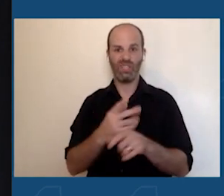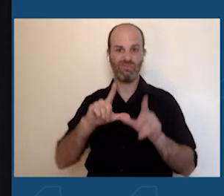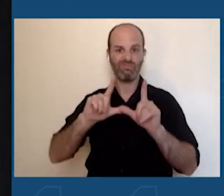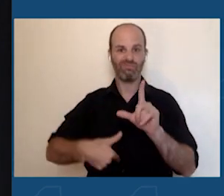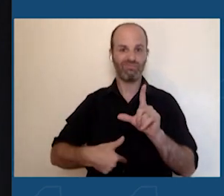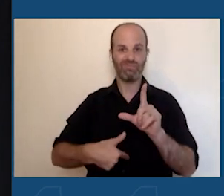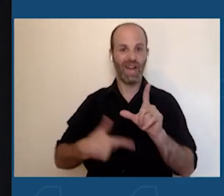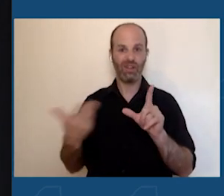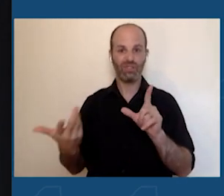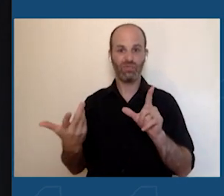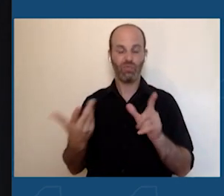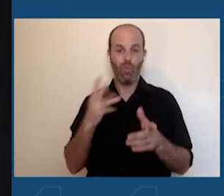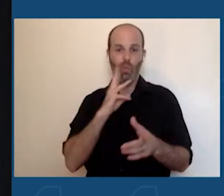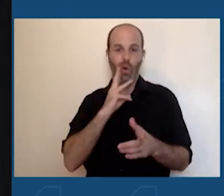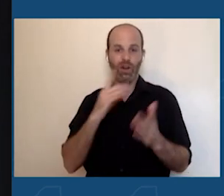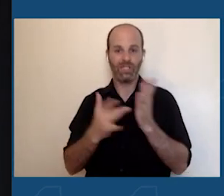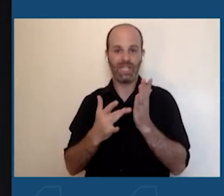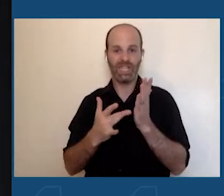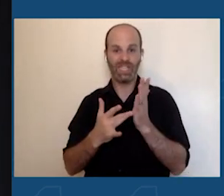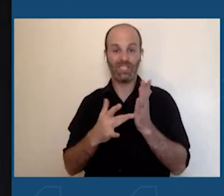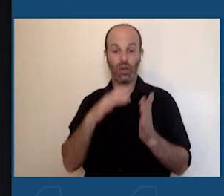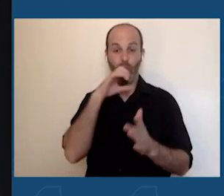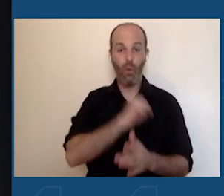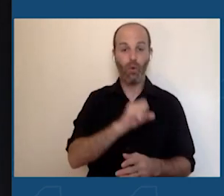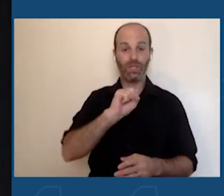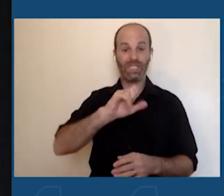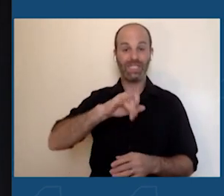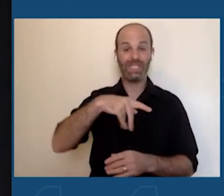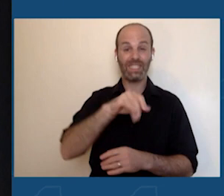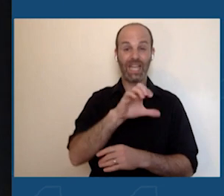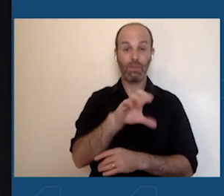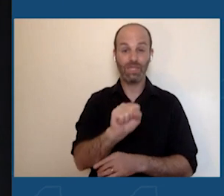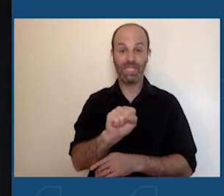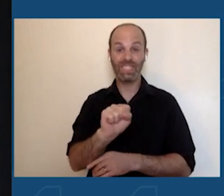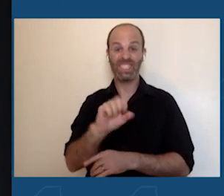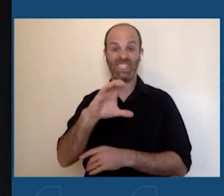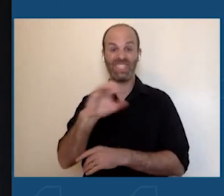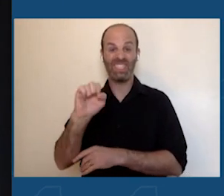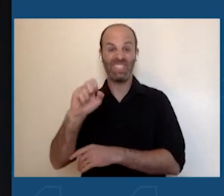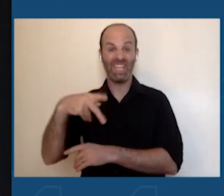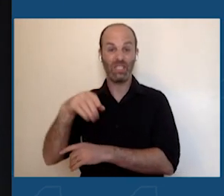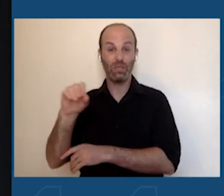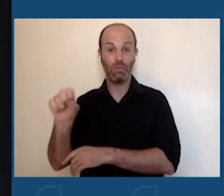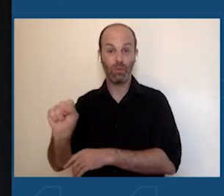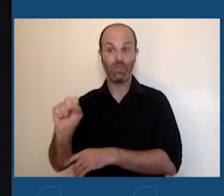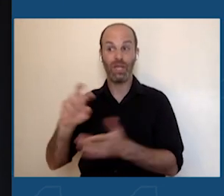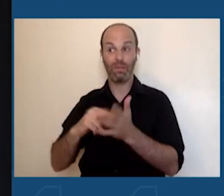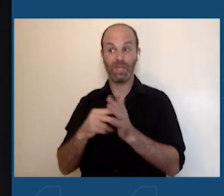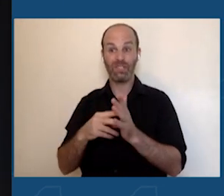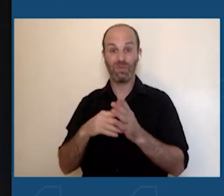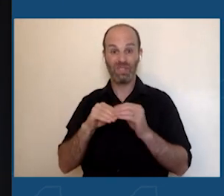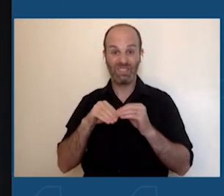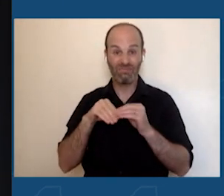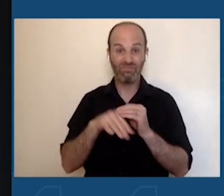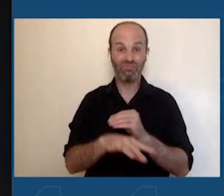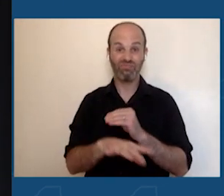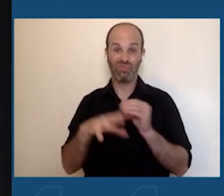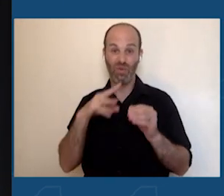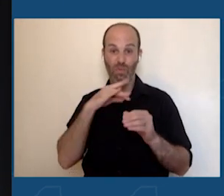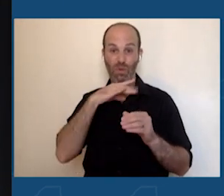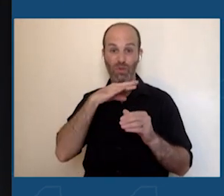septics and cesspools. And the result of that is we've been seeping pollution every day for